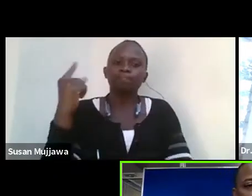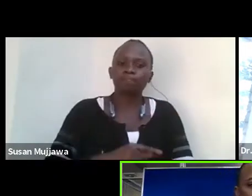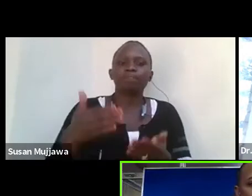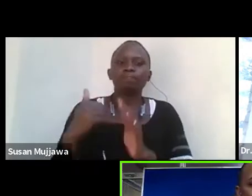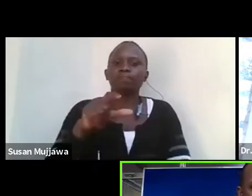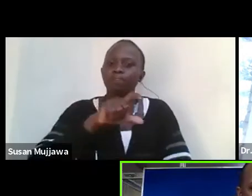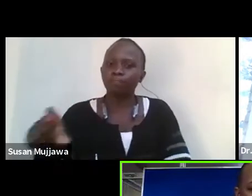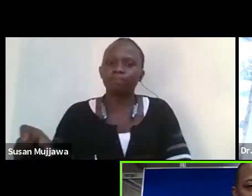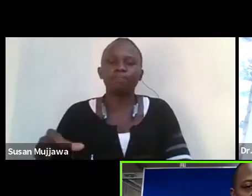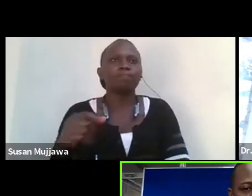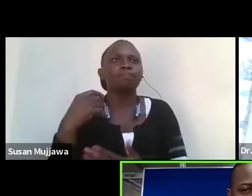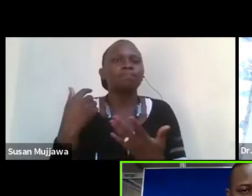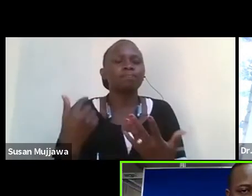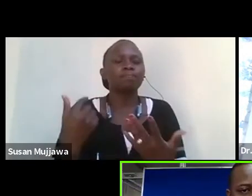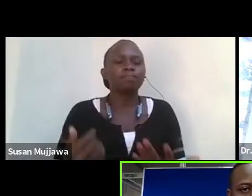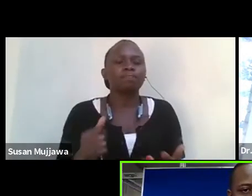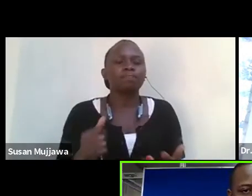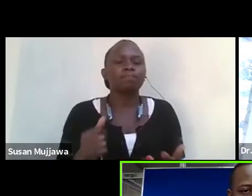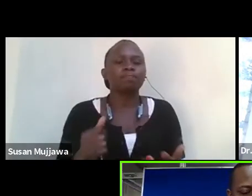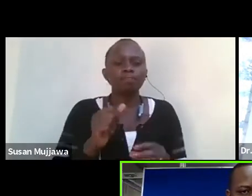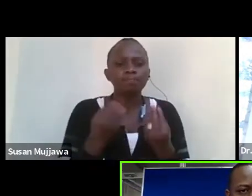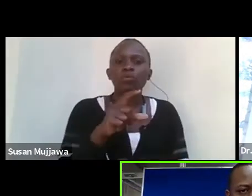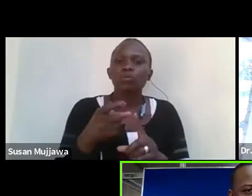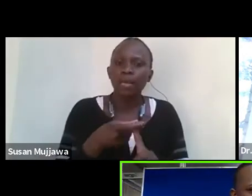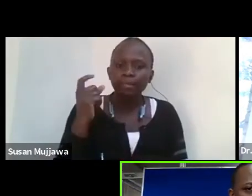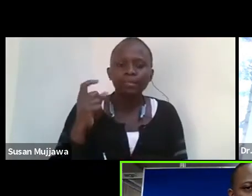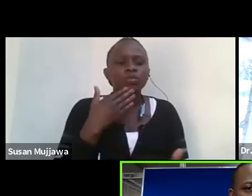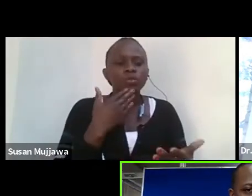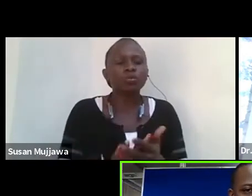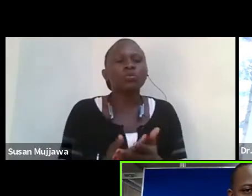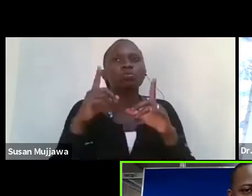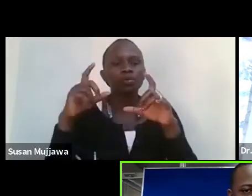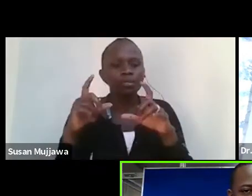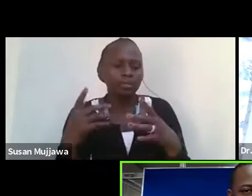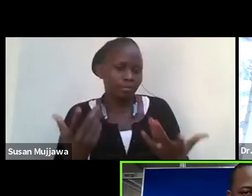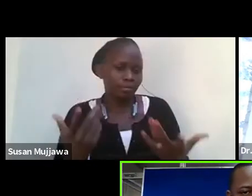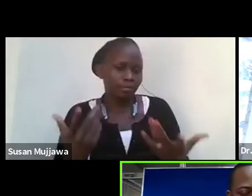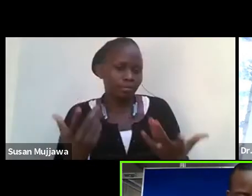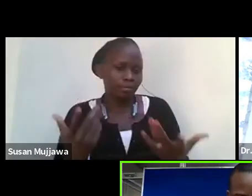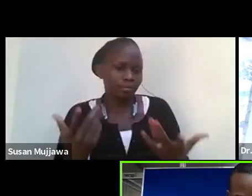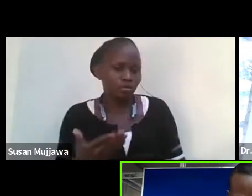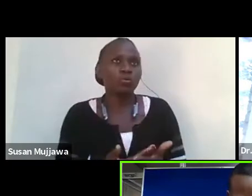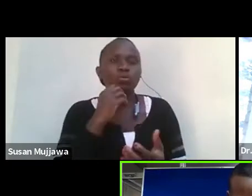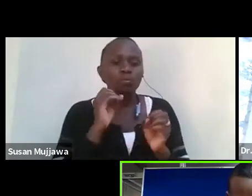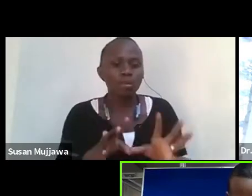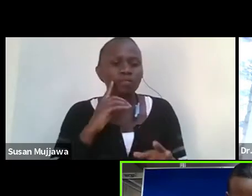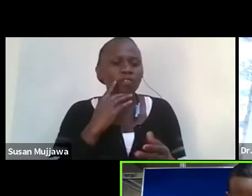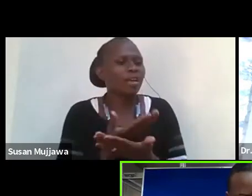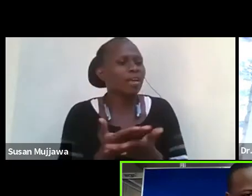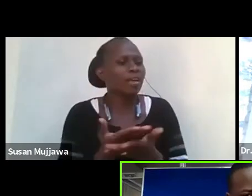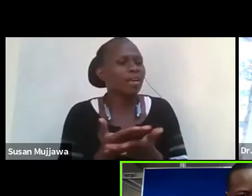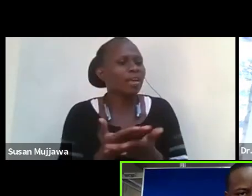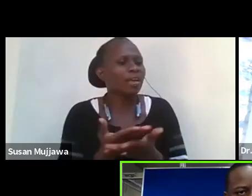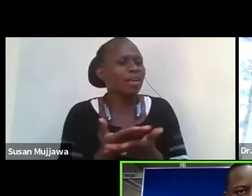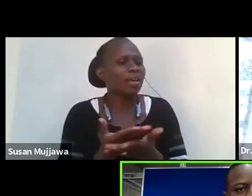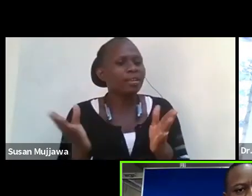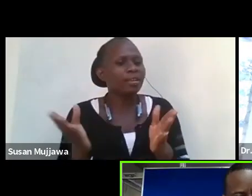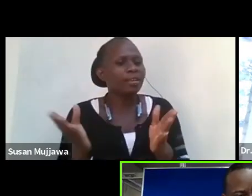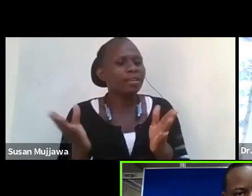can do 2 months, that is even a good picture. So that is not good for any business, and that means you're going to struggle through